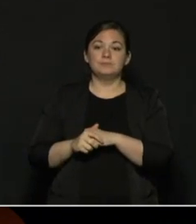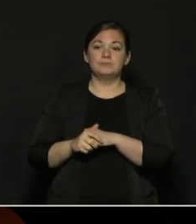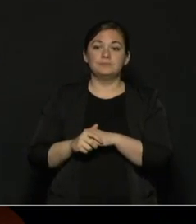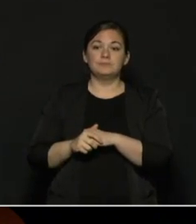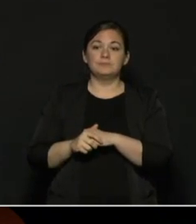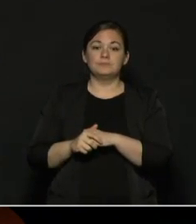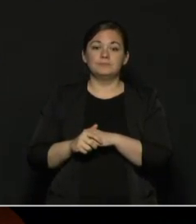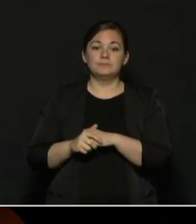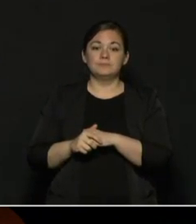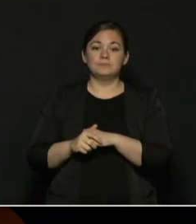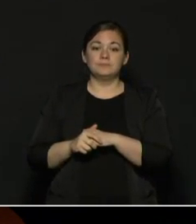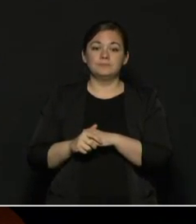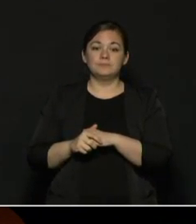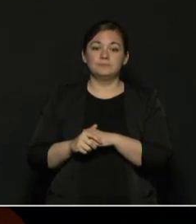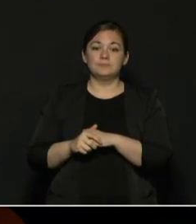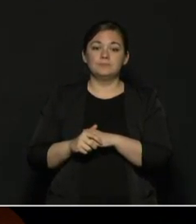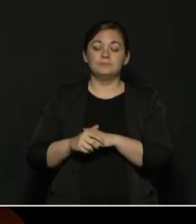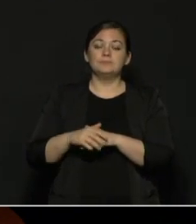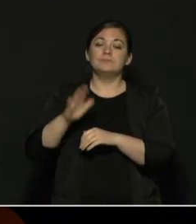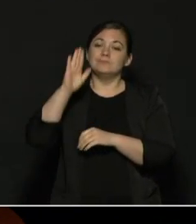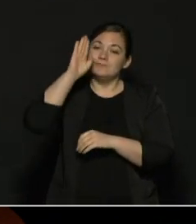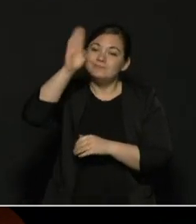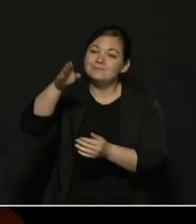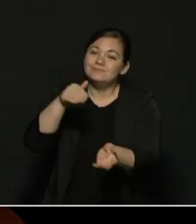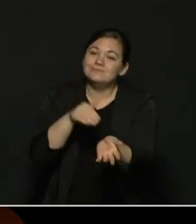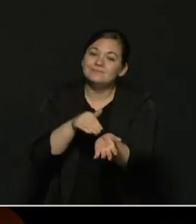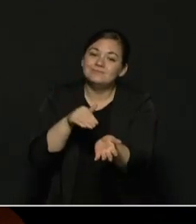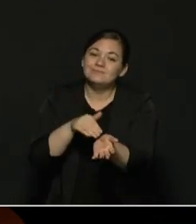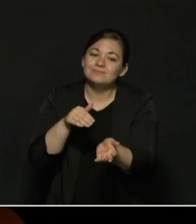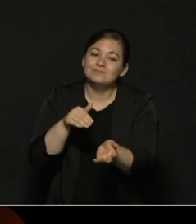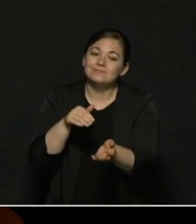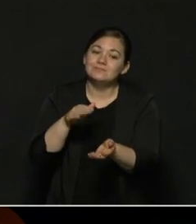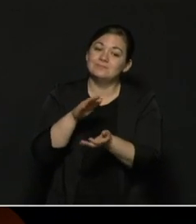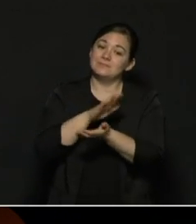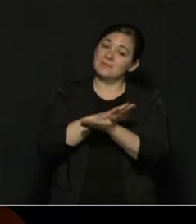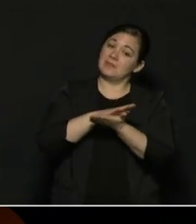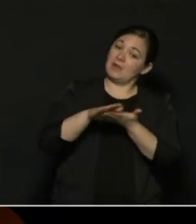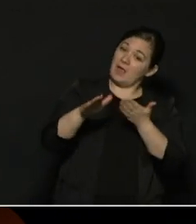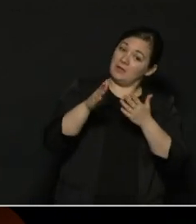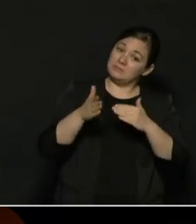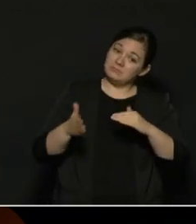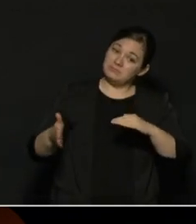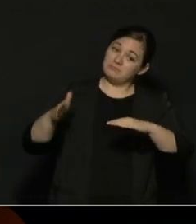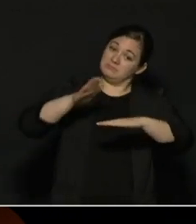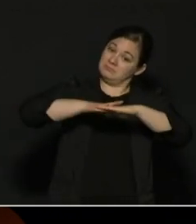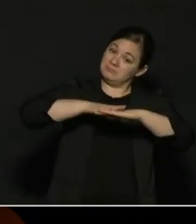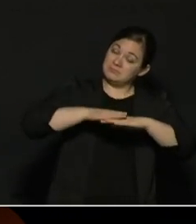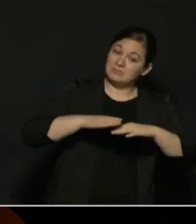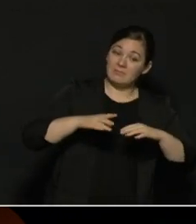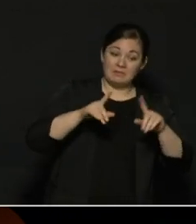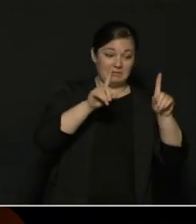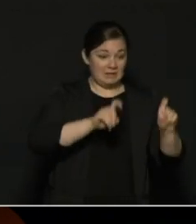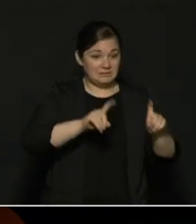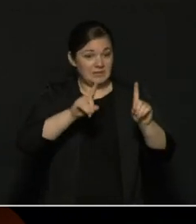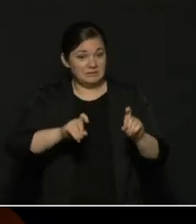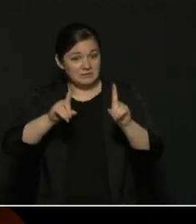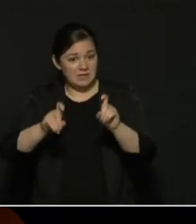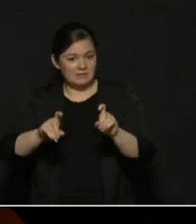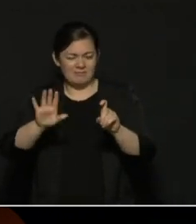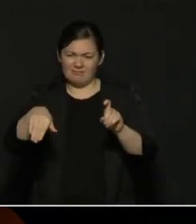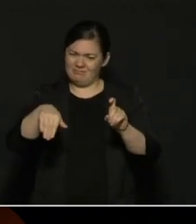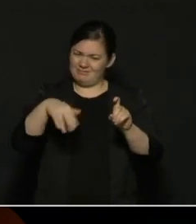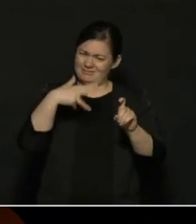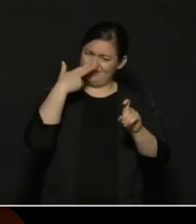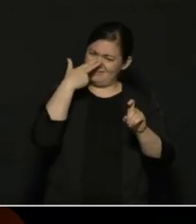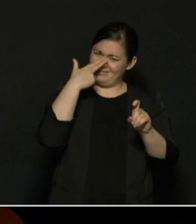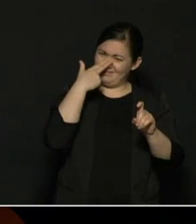Hi, Doctor. That was a nice jump in the testing numbers. How did that come so all of a sudden? It was like 3,600